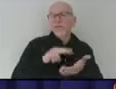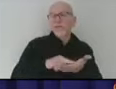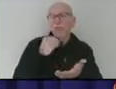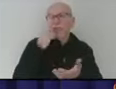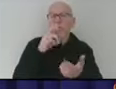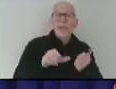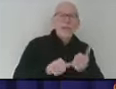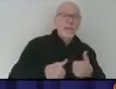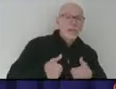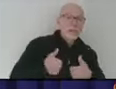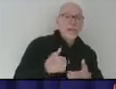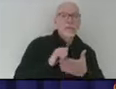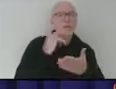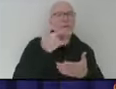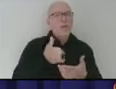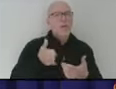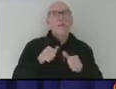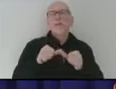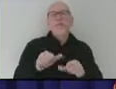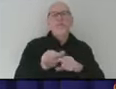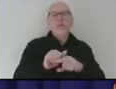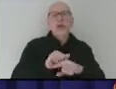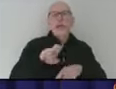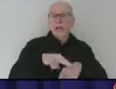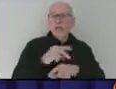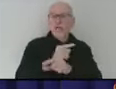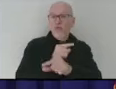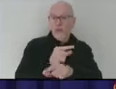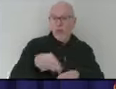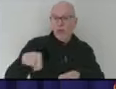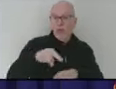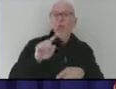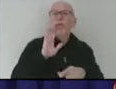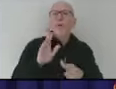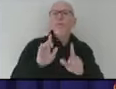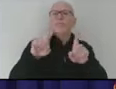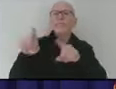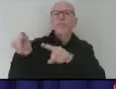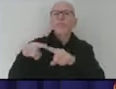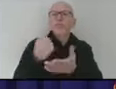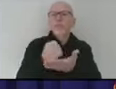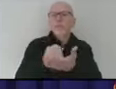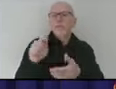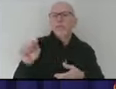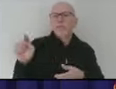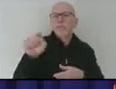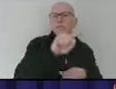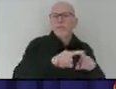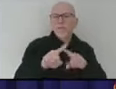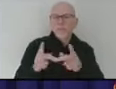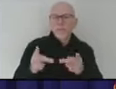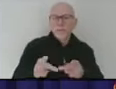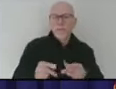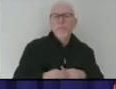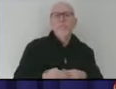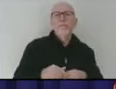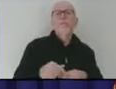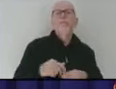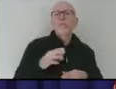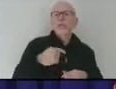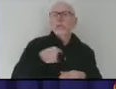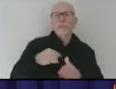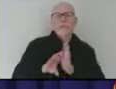is why we continue to train the Indiana National Guard members to provide assistance in these facilities. And it's why we continue to develop resources